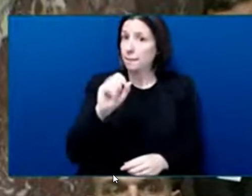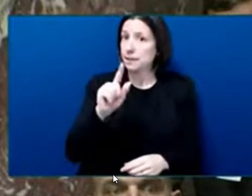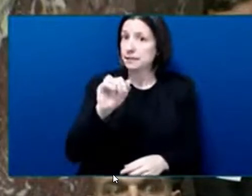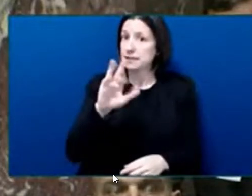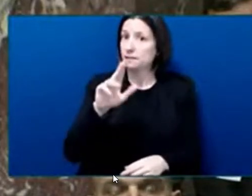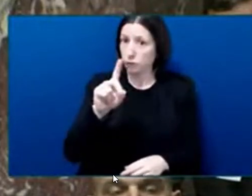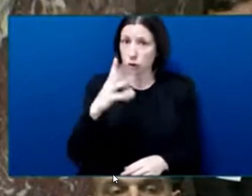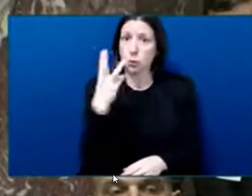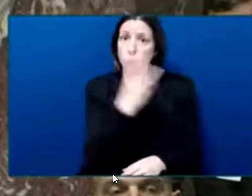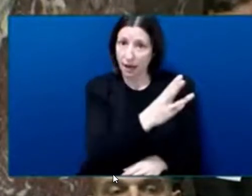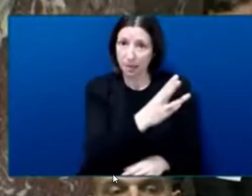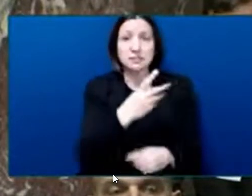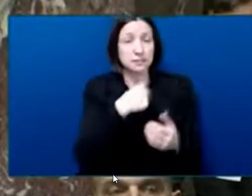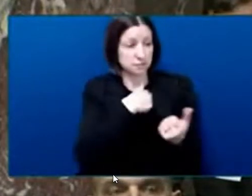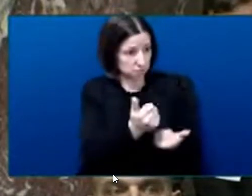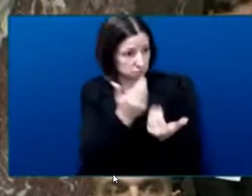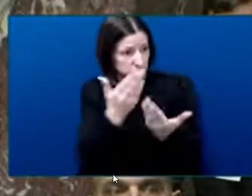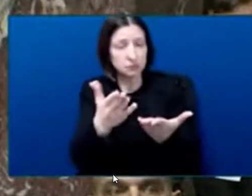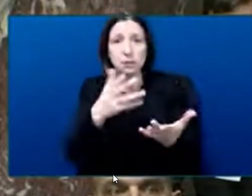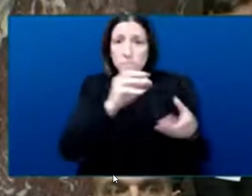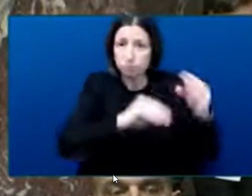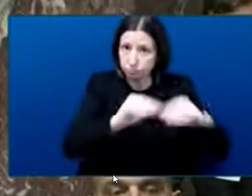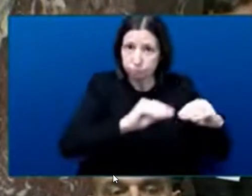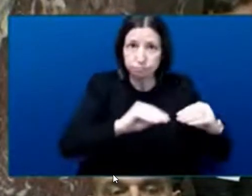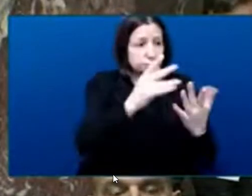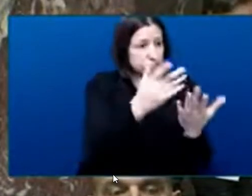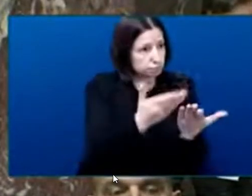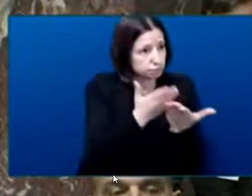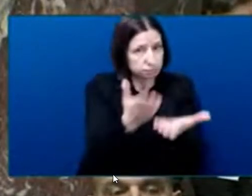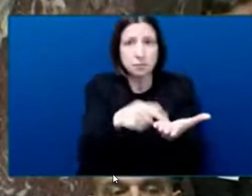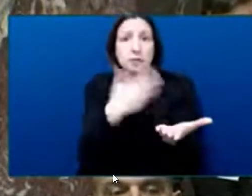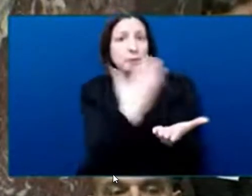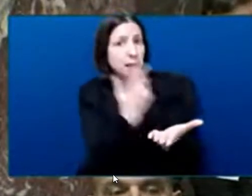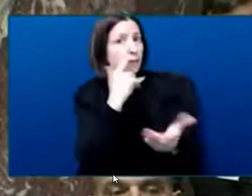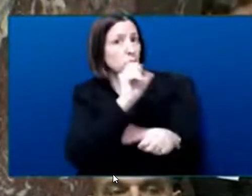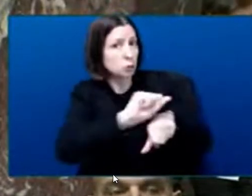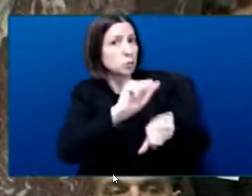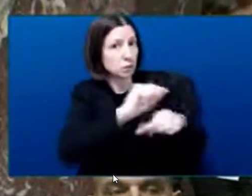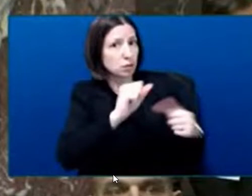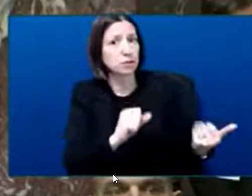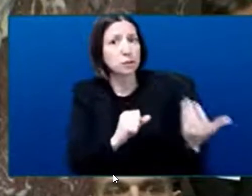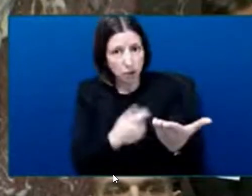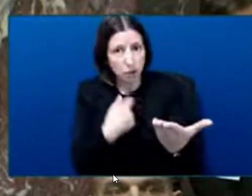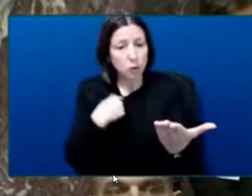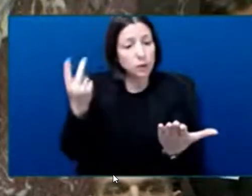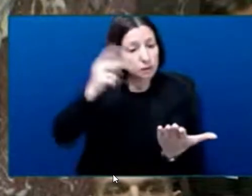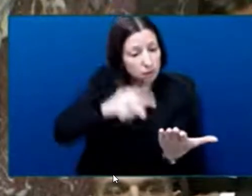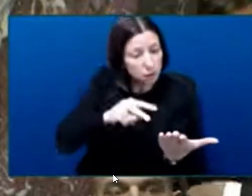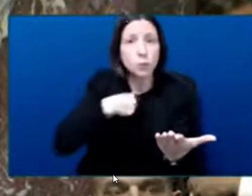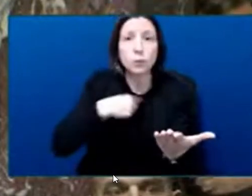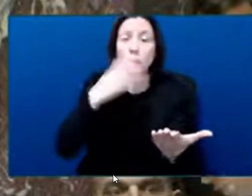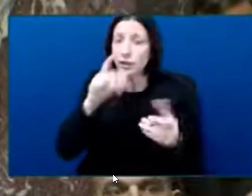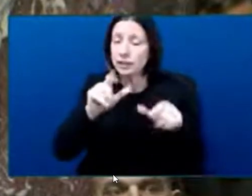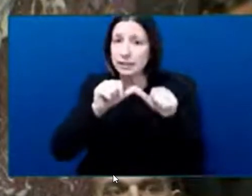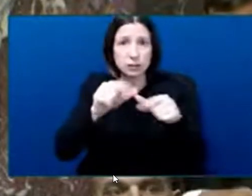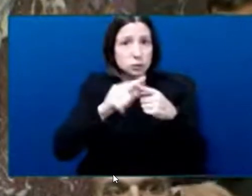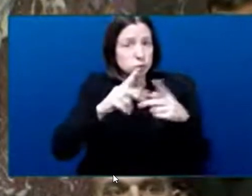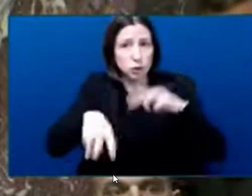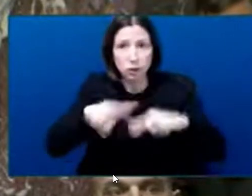of course, reviewed it, and we've looked at this issue in the past and are continuing to do it. Mr. Speaker, the member will